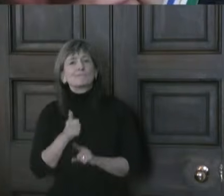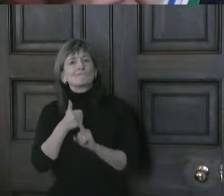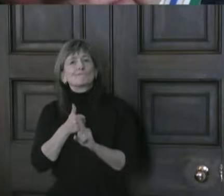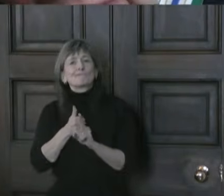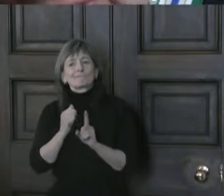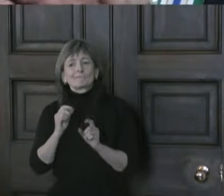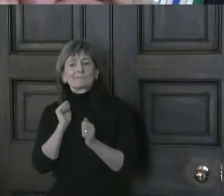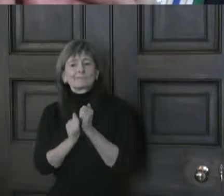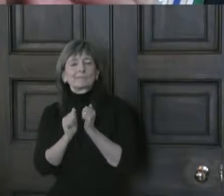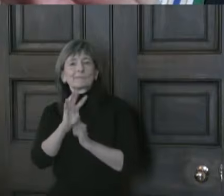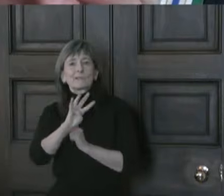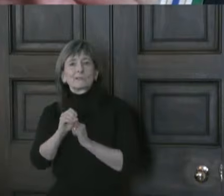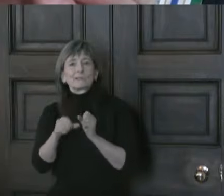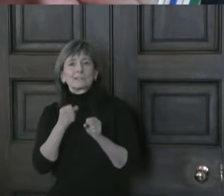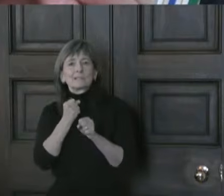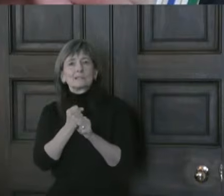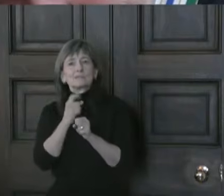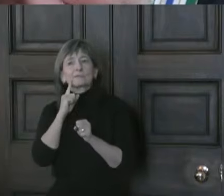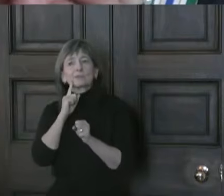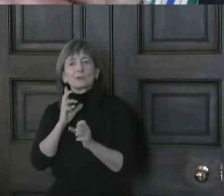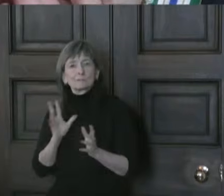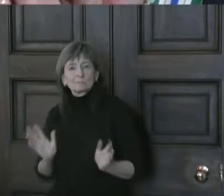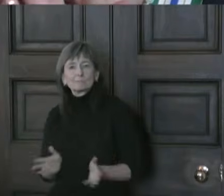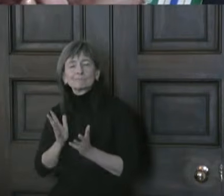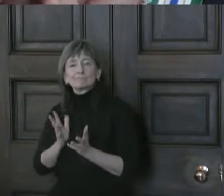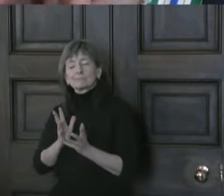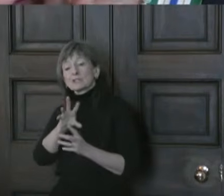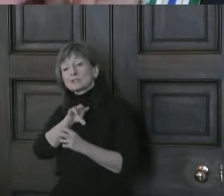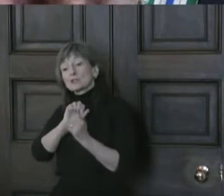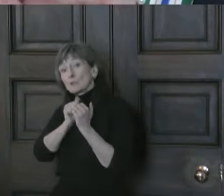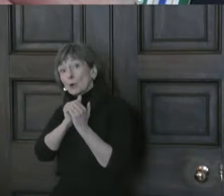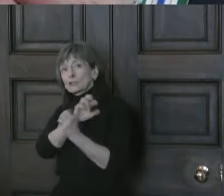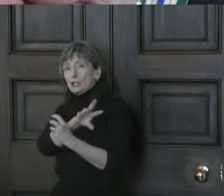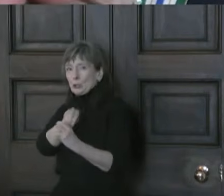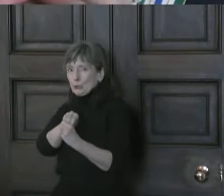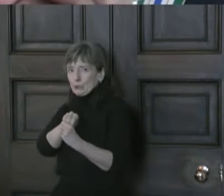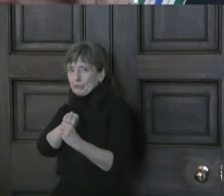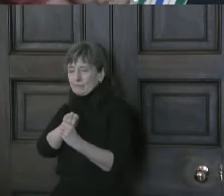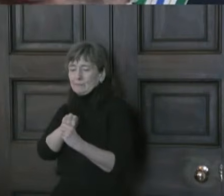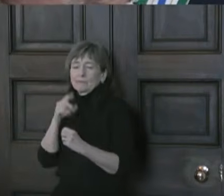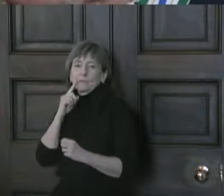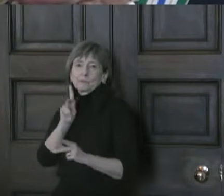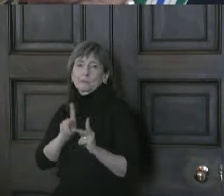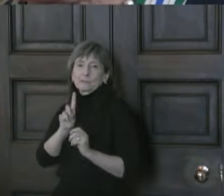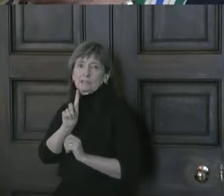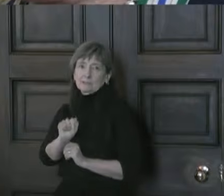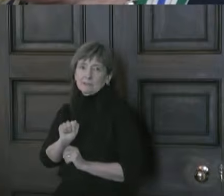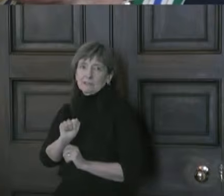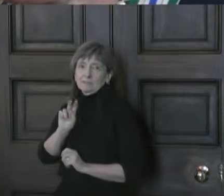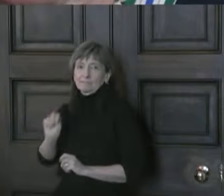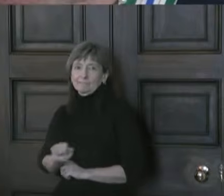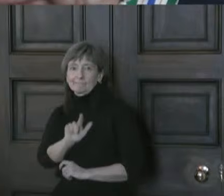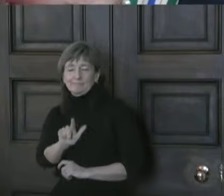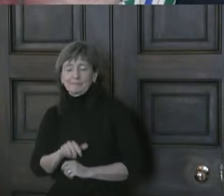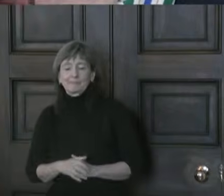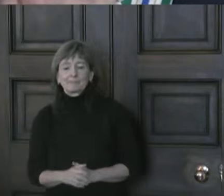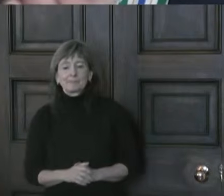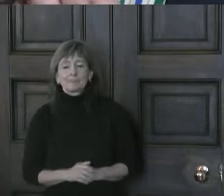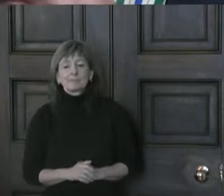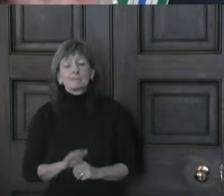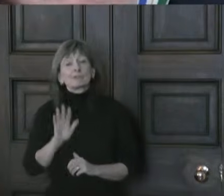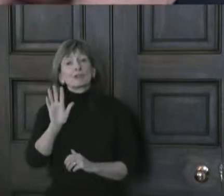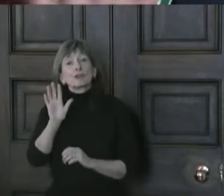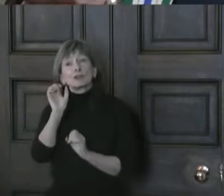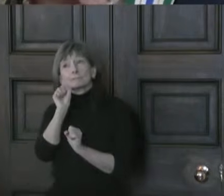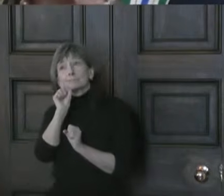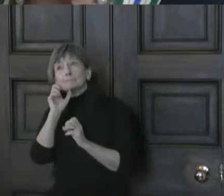4 decades to advancing inclusion in sports for persons with disabilities in Newfoundland and Labrador. Her